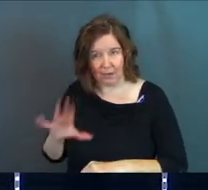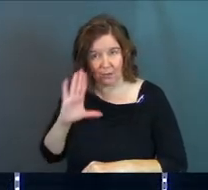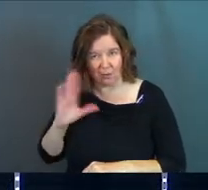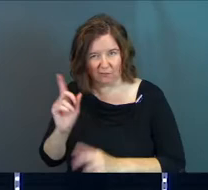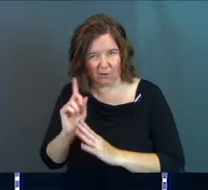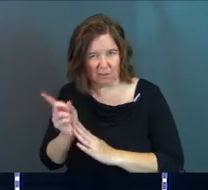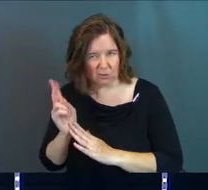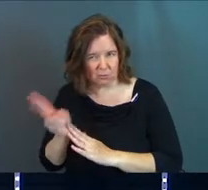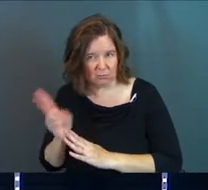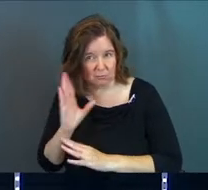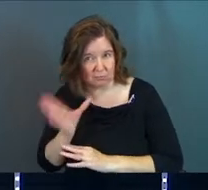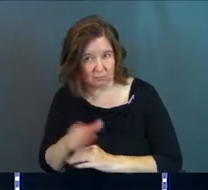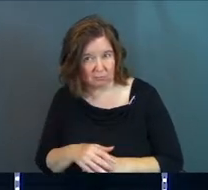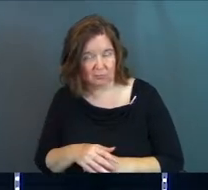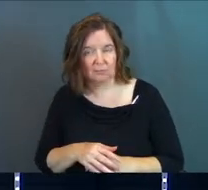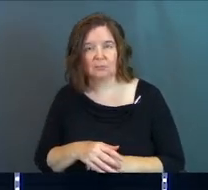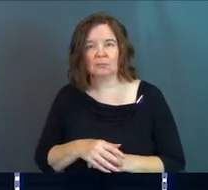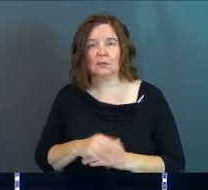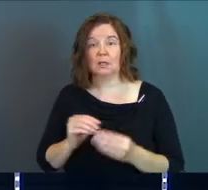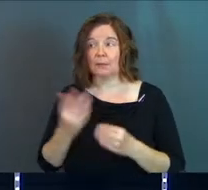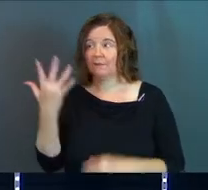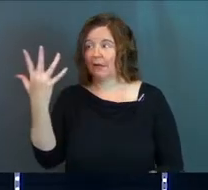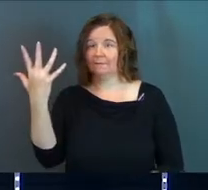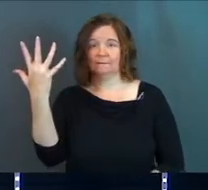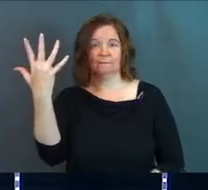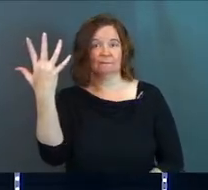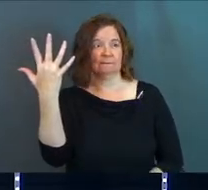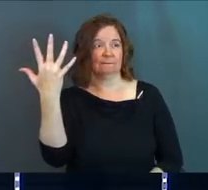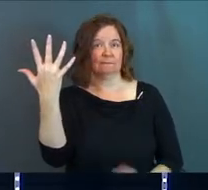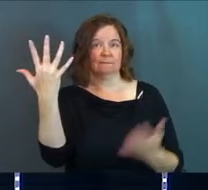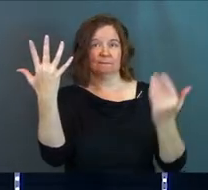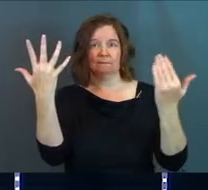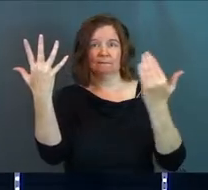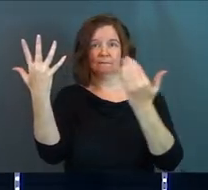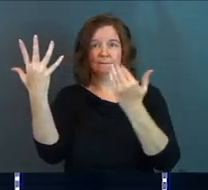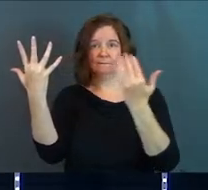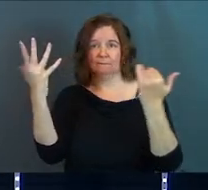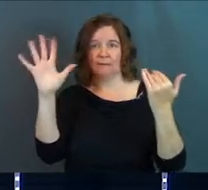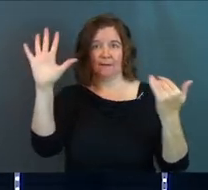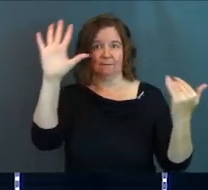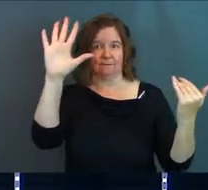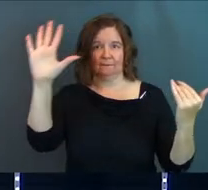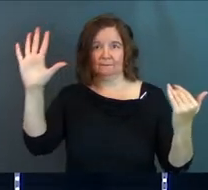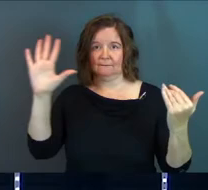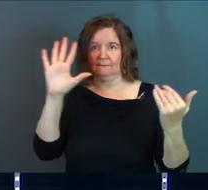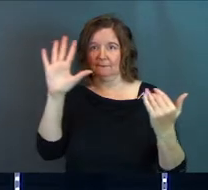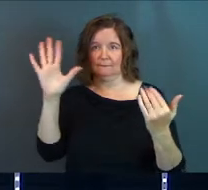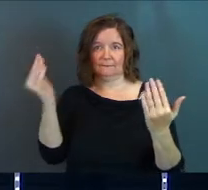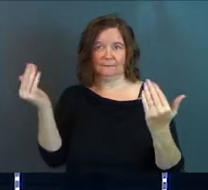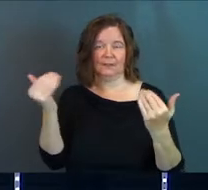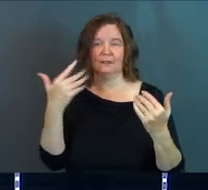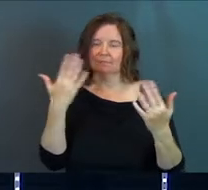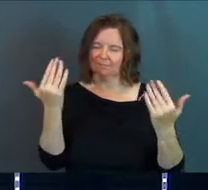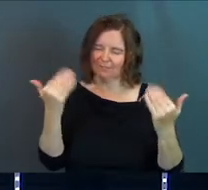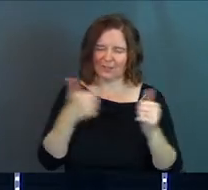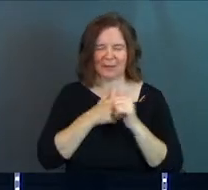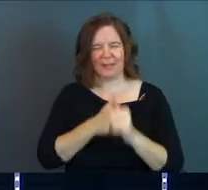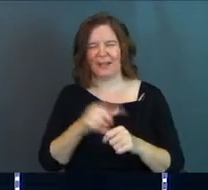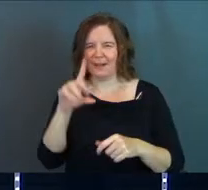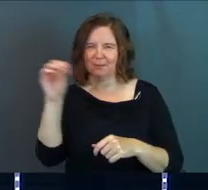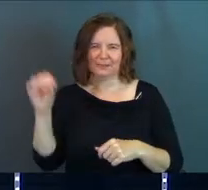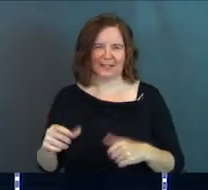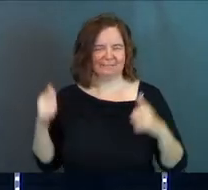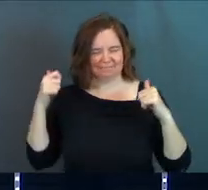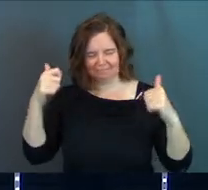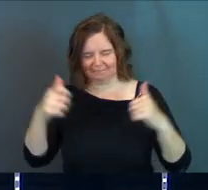for a few minutes here. Hold up the number five, everybody. Everybody, hold up the number five. Good, compliance,